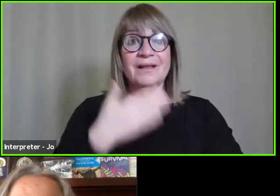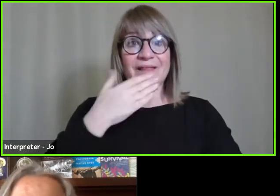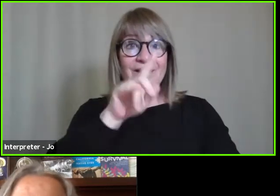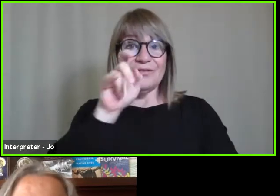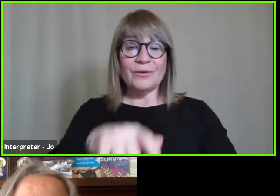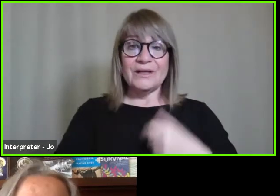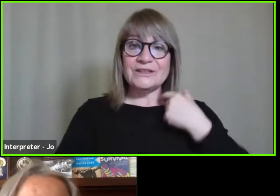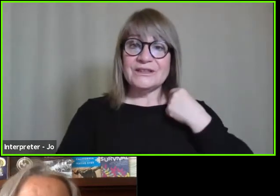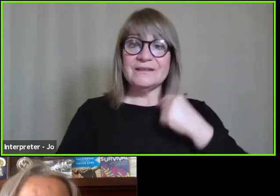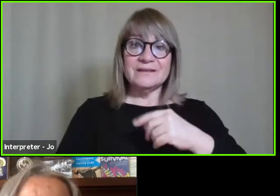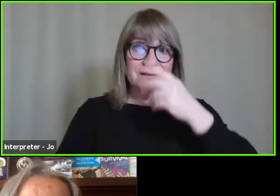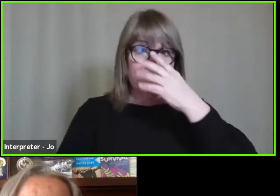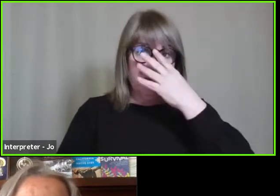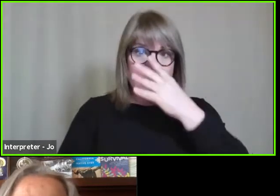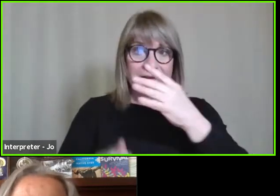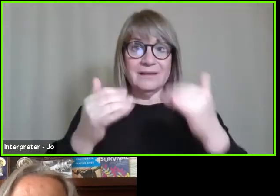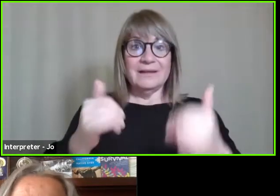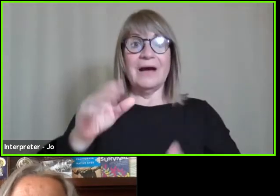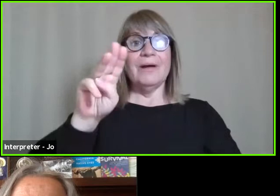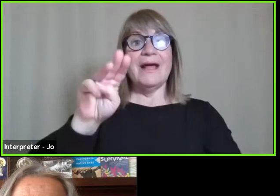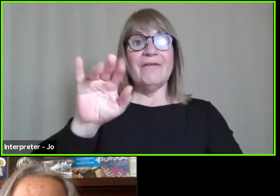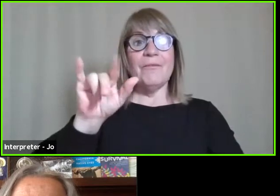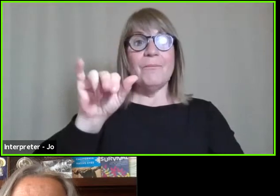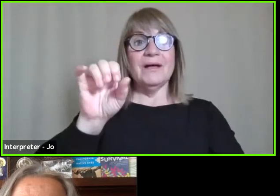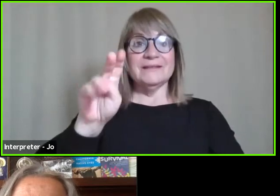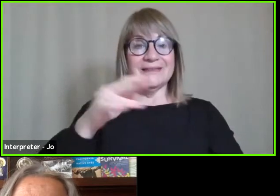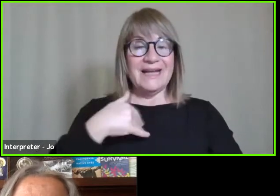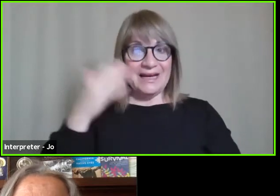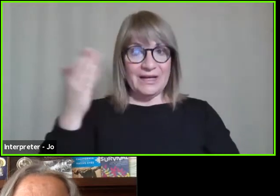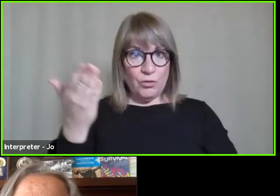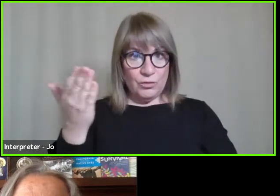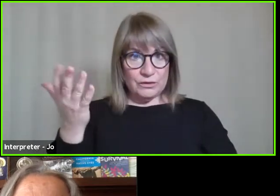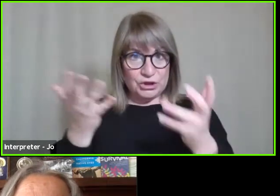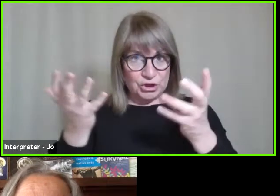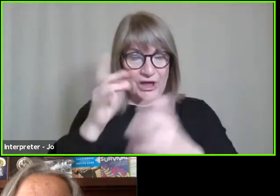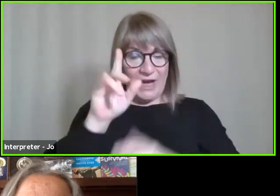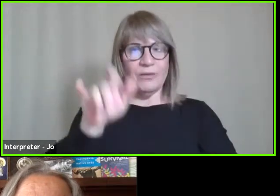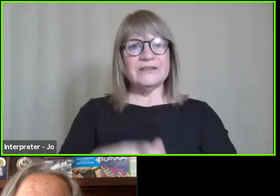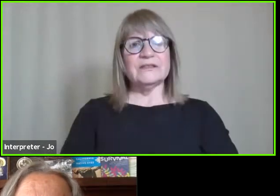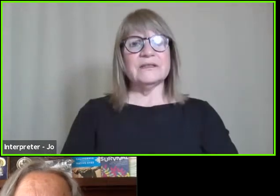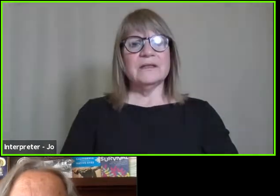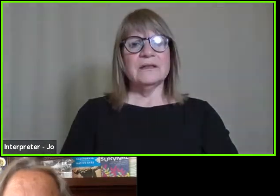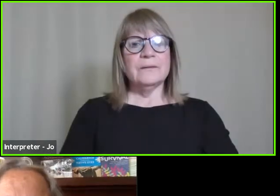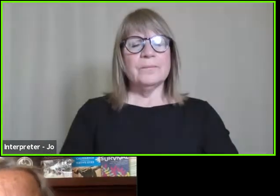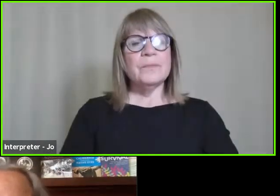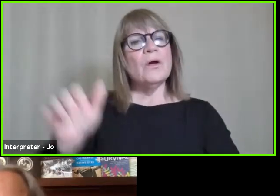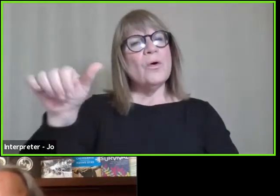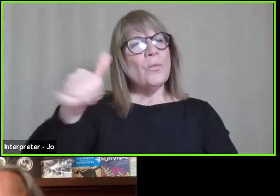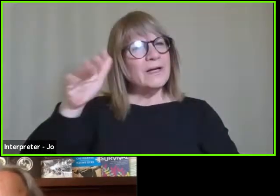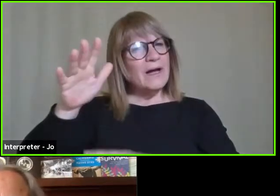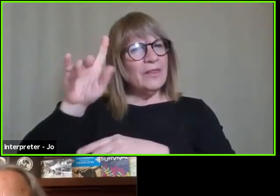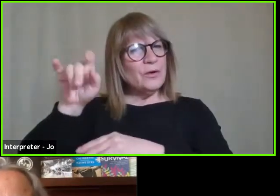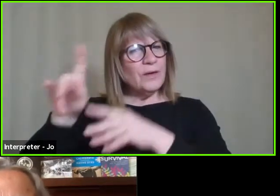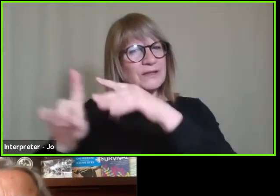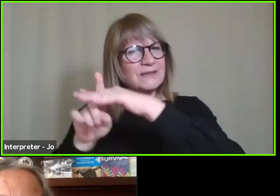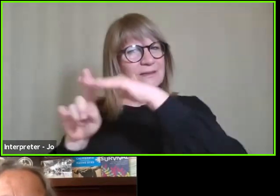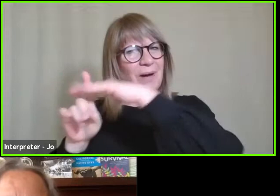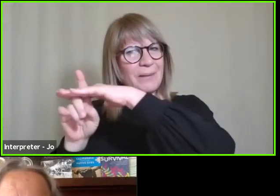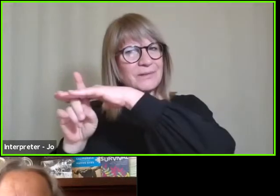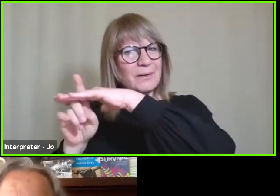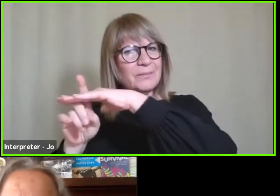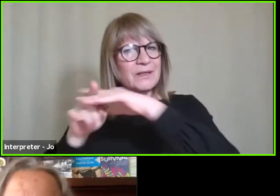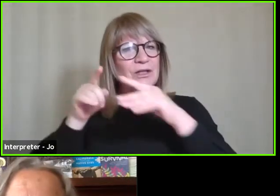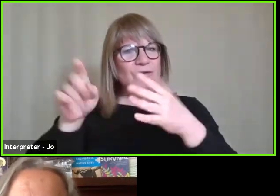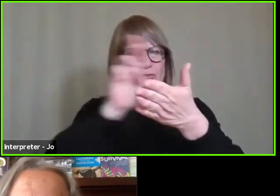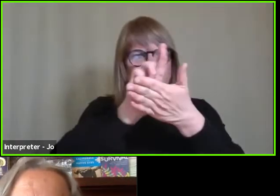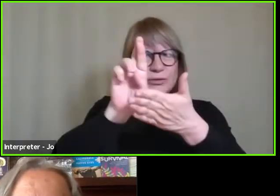we had a question from milton in the chat what additional questions have surfaced as your research has revealed the